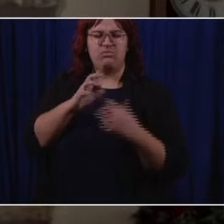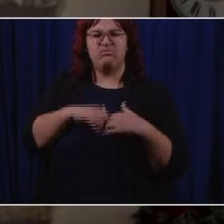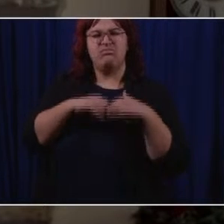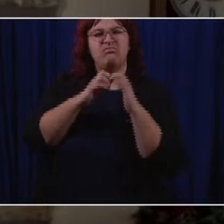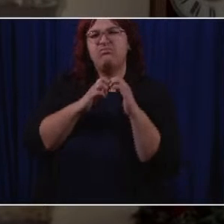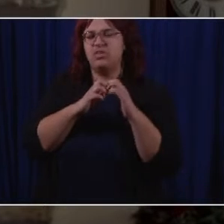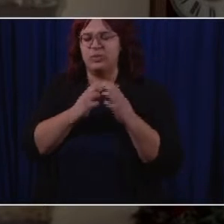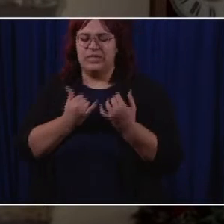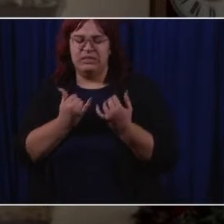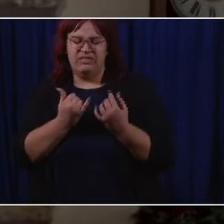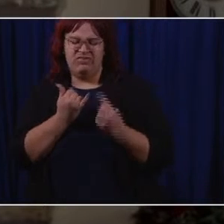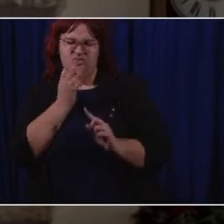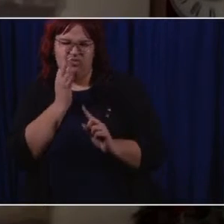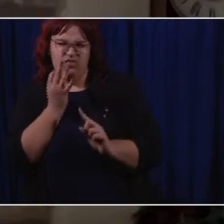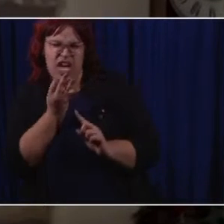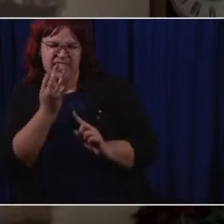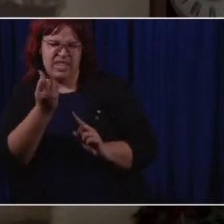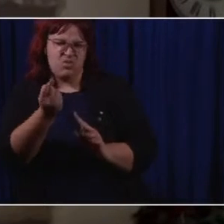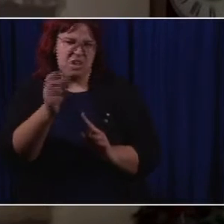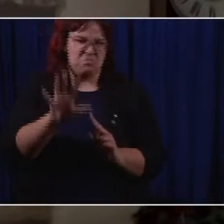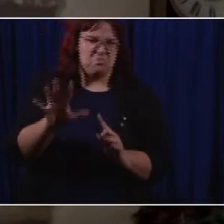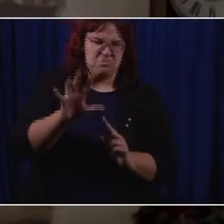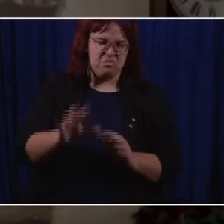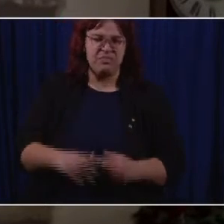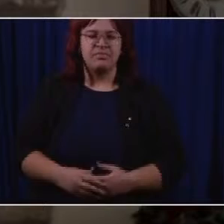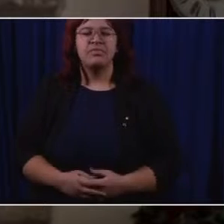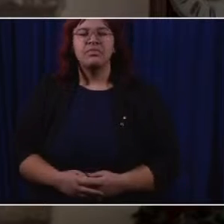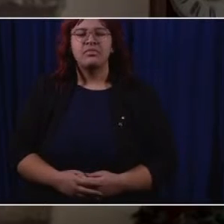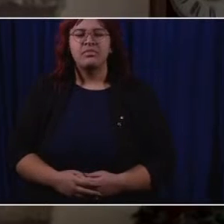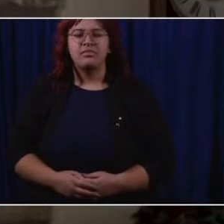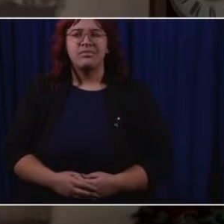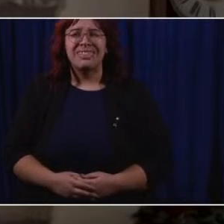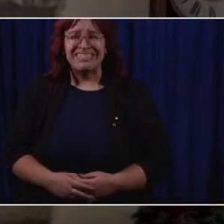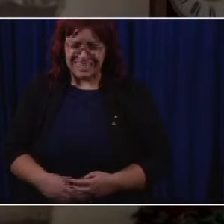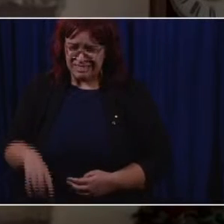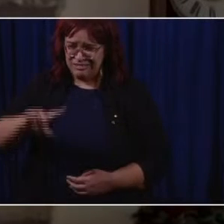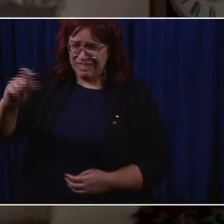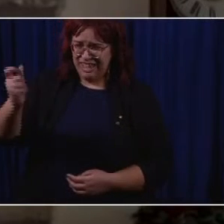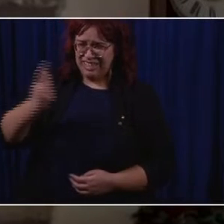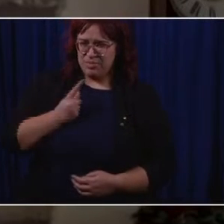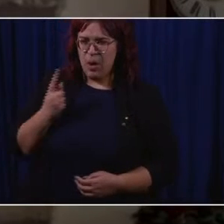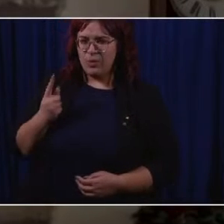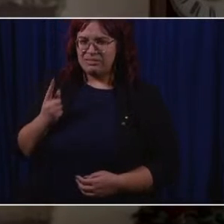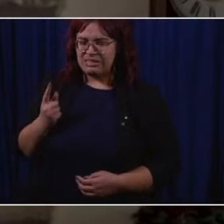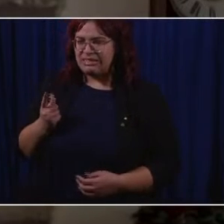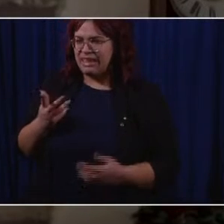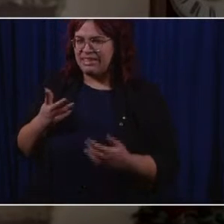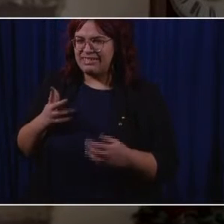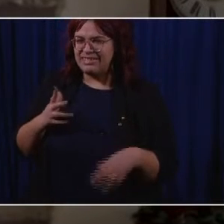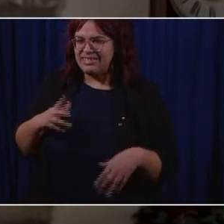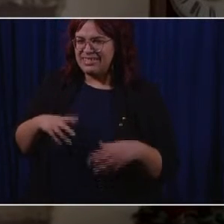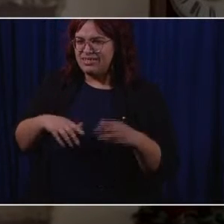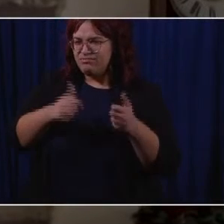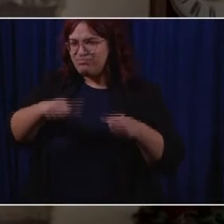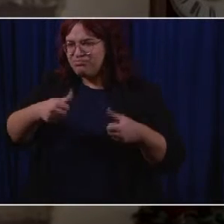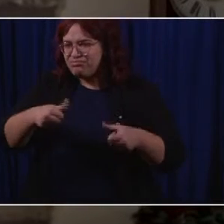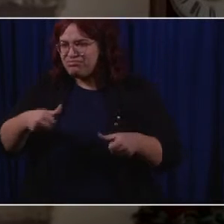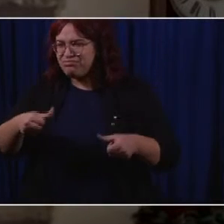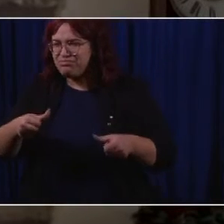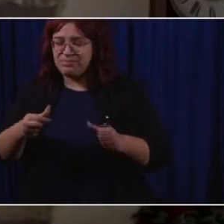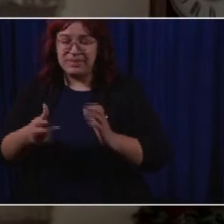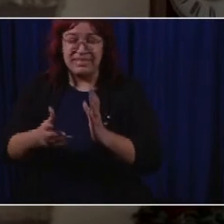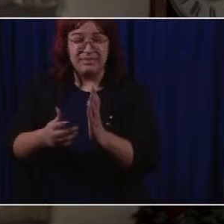that I have any technical expertise. I know I don't have any technical expertise to speak about the problem. All I know is from